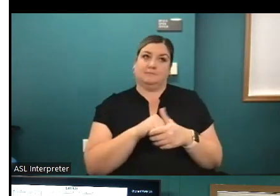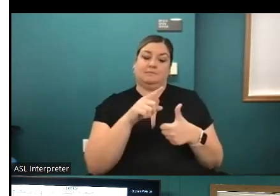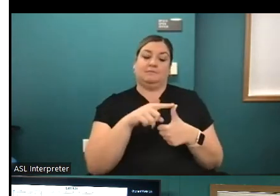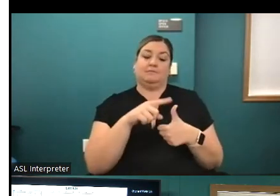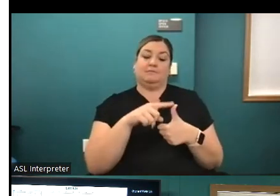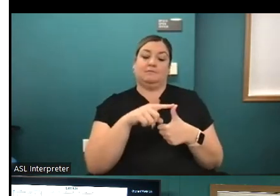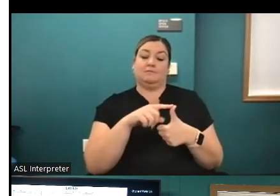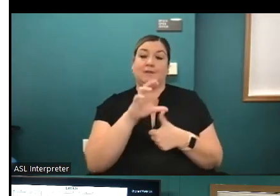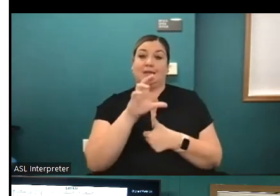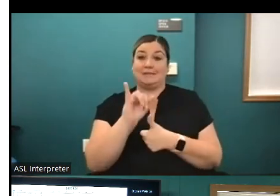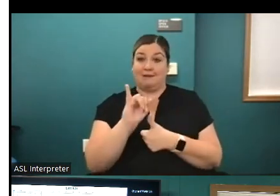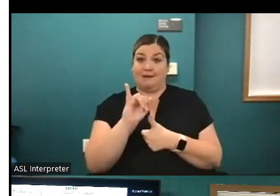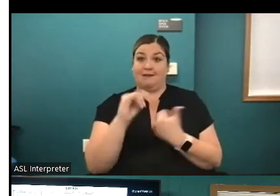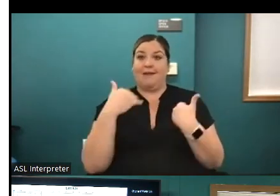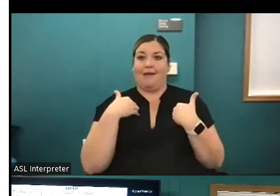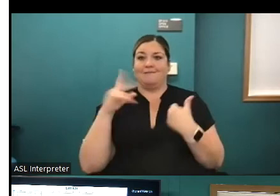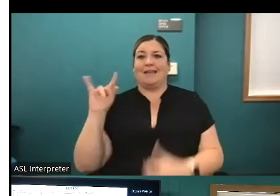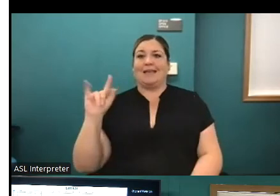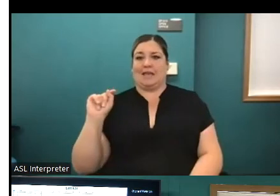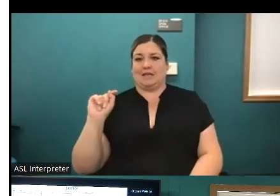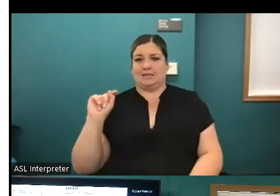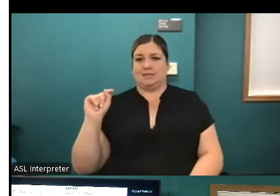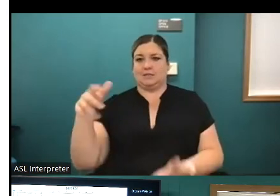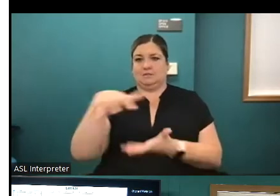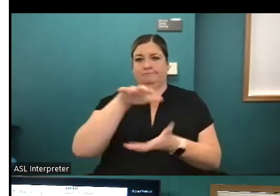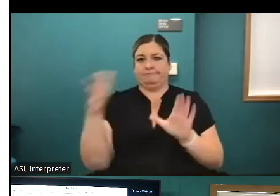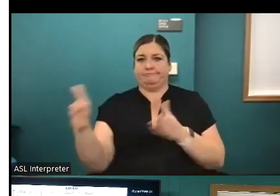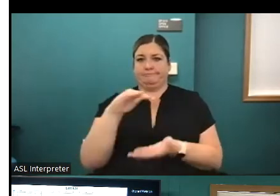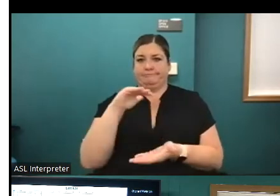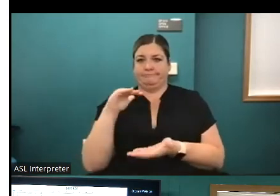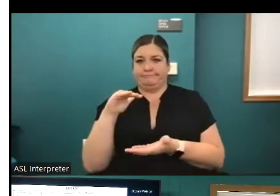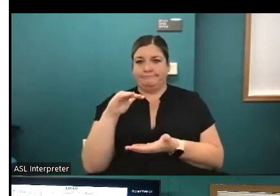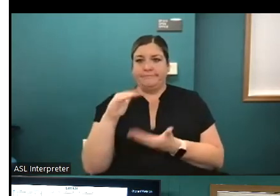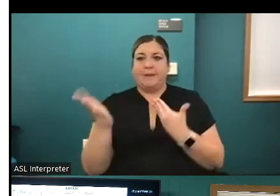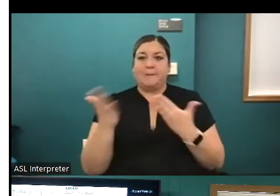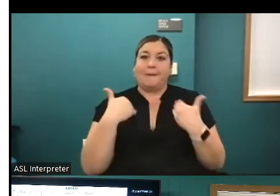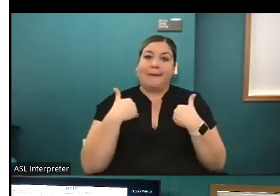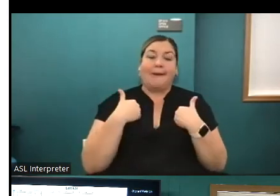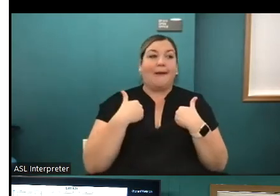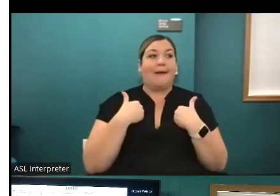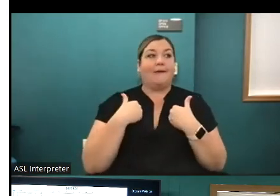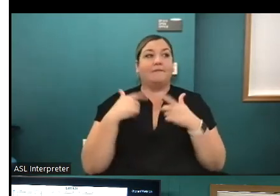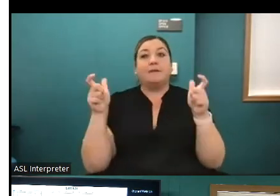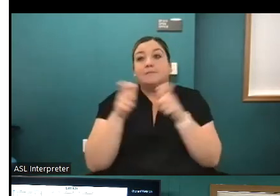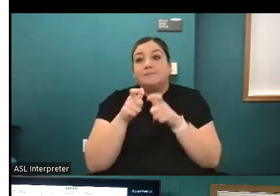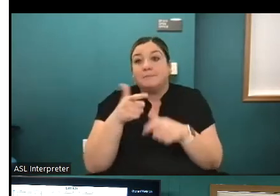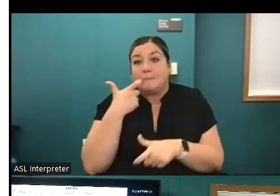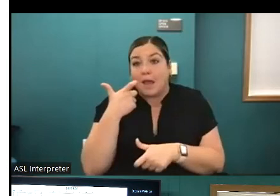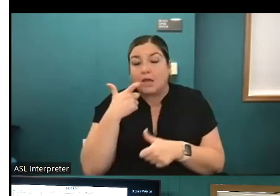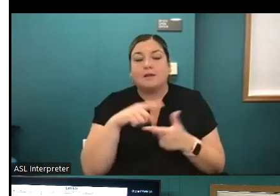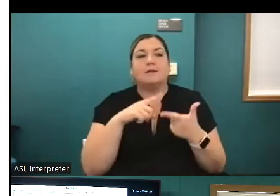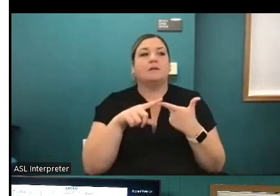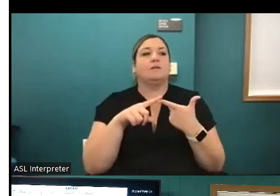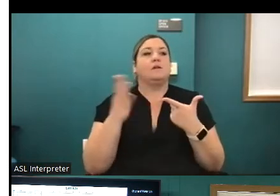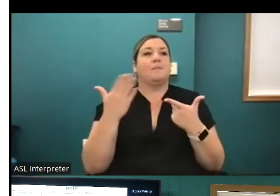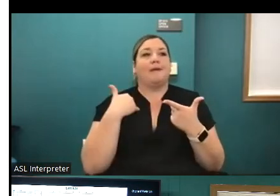Cochlear implants come as a package, and that package might come with a mini mic. It might come